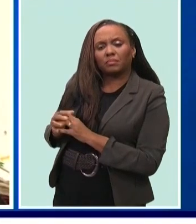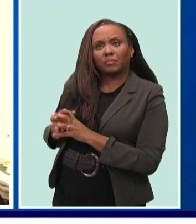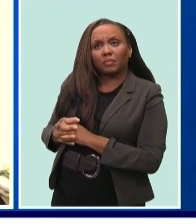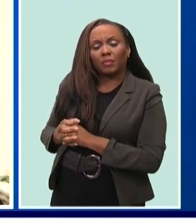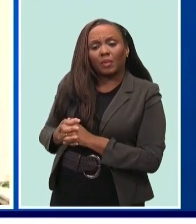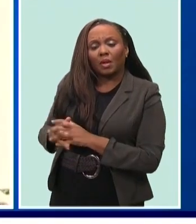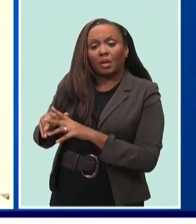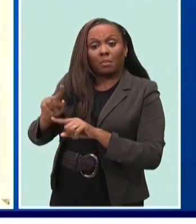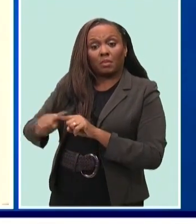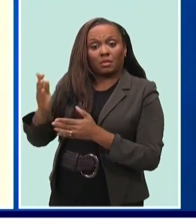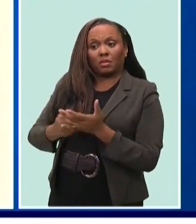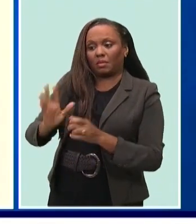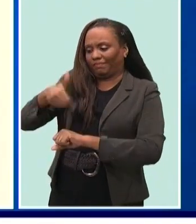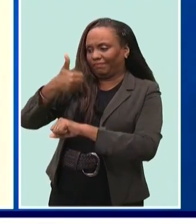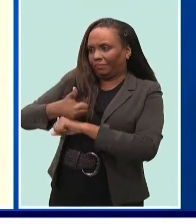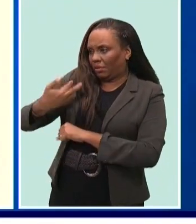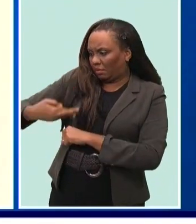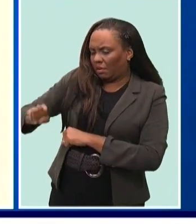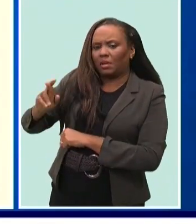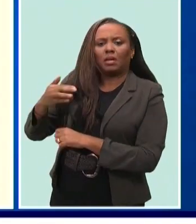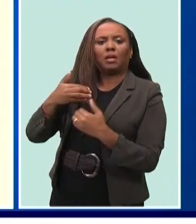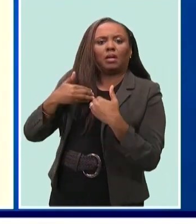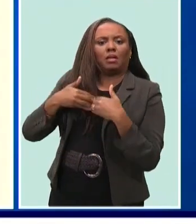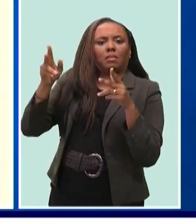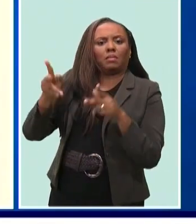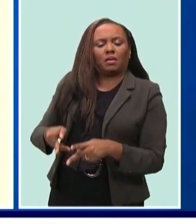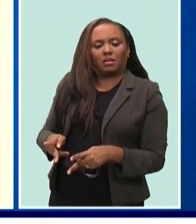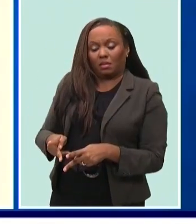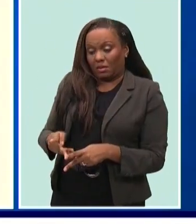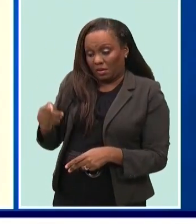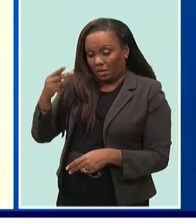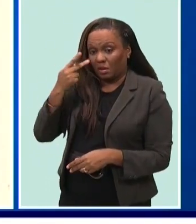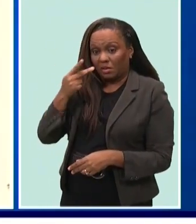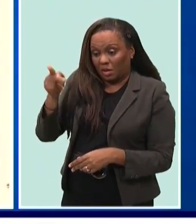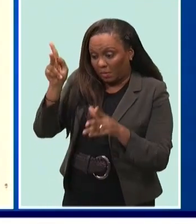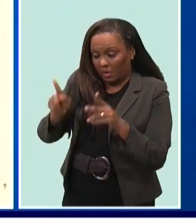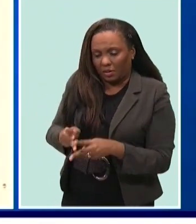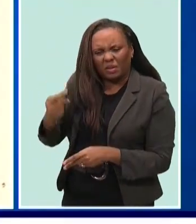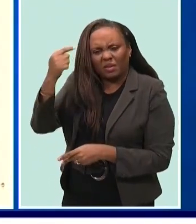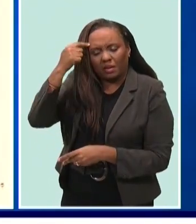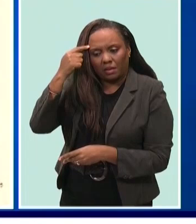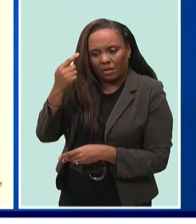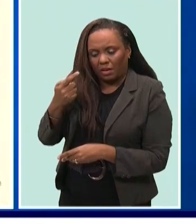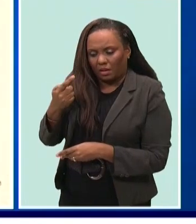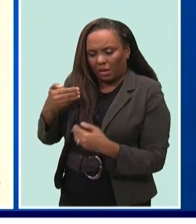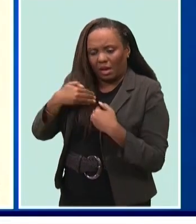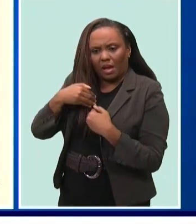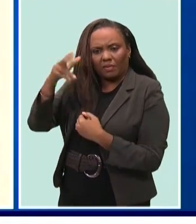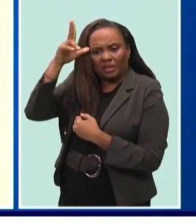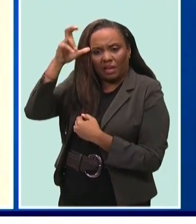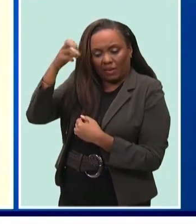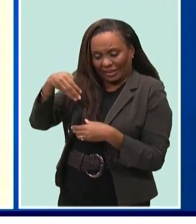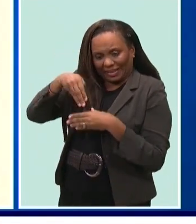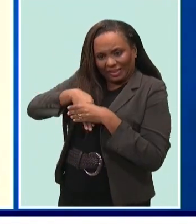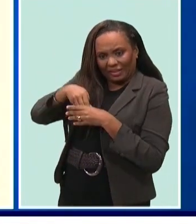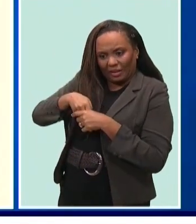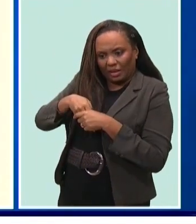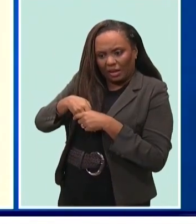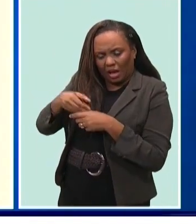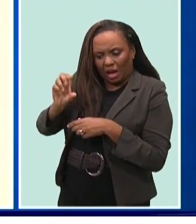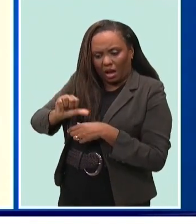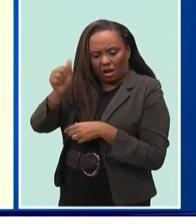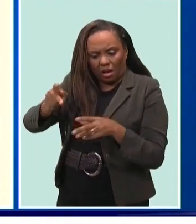established religions tend to have an exorcist, someone upon whom we can call in a situation where we deem